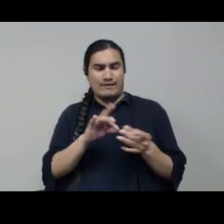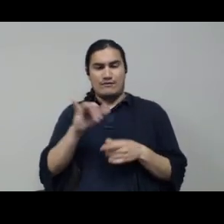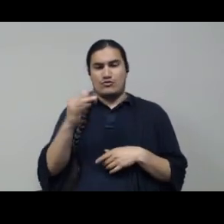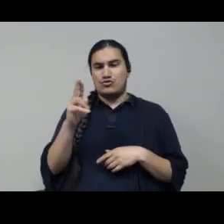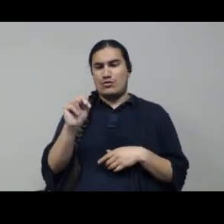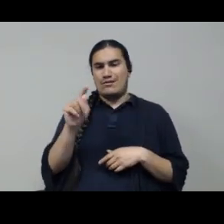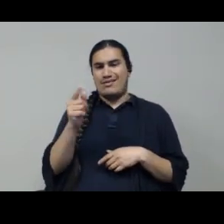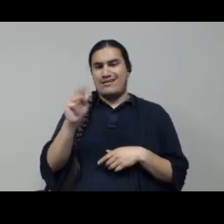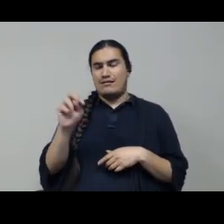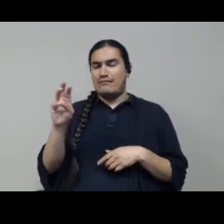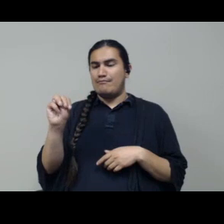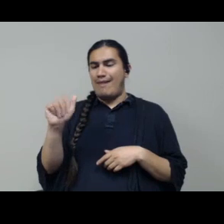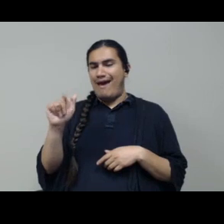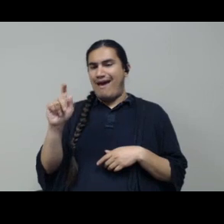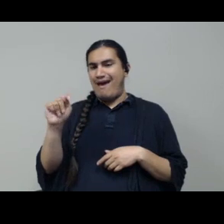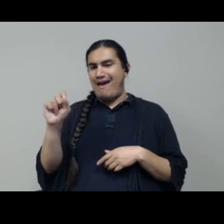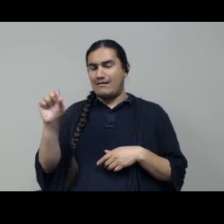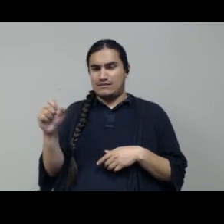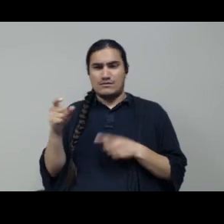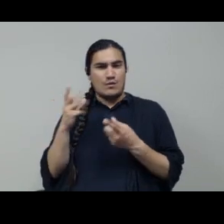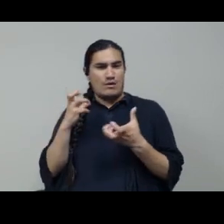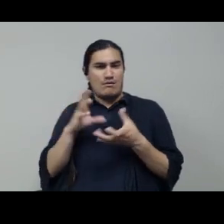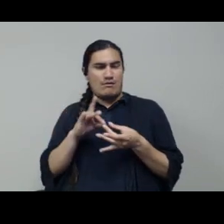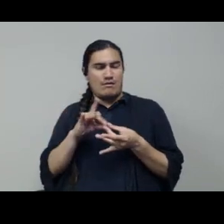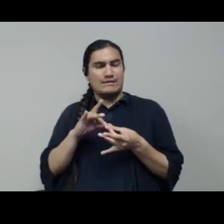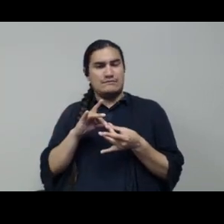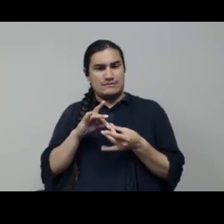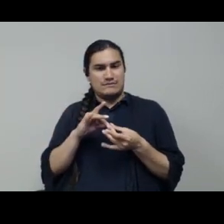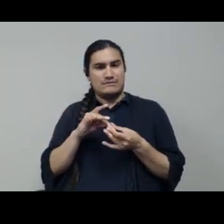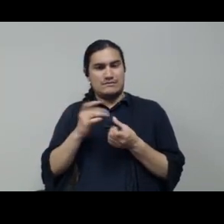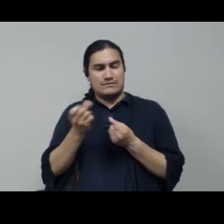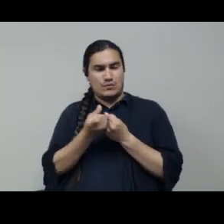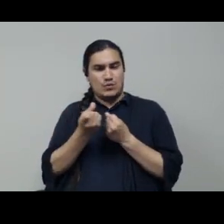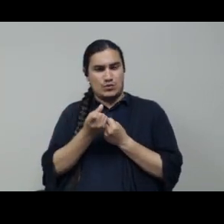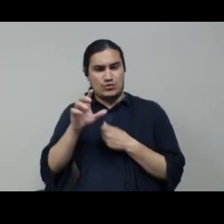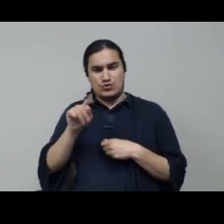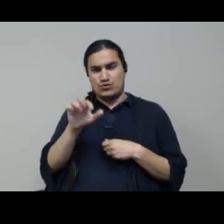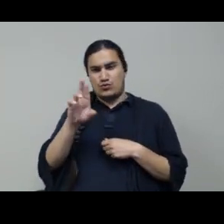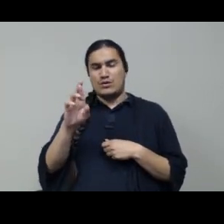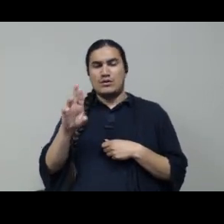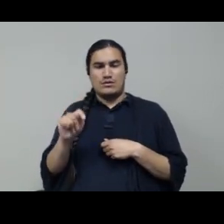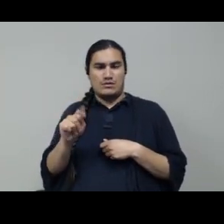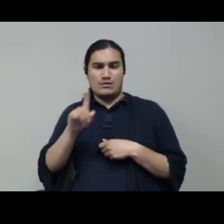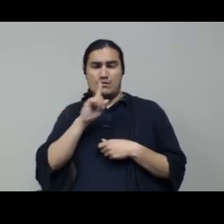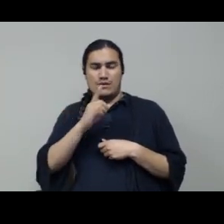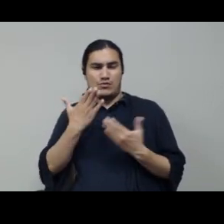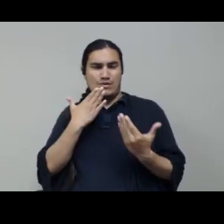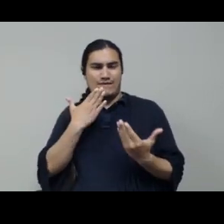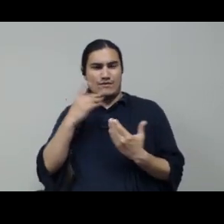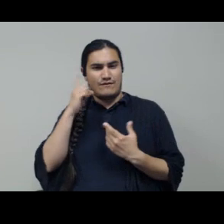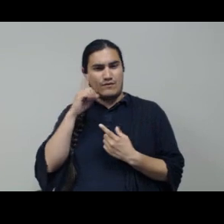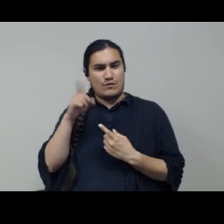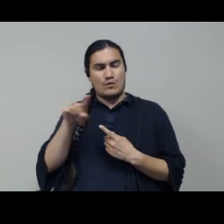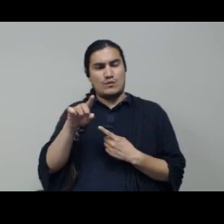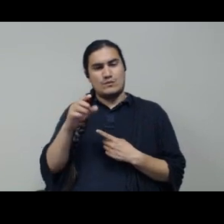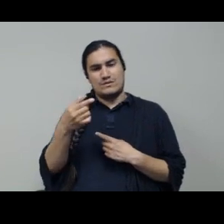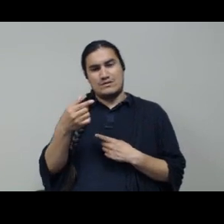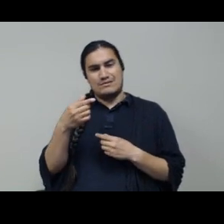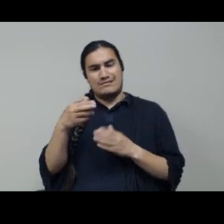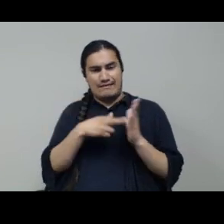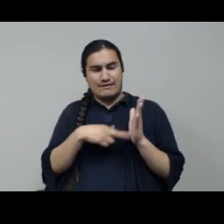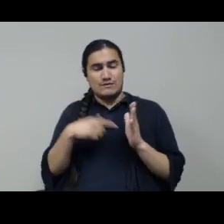Matz. Wanted to echo Stuart's comments. Safe Routes Partnership is grateful for the opportunity to influence these guidelines.